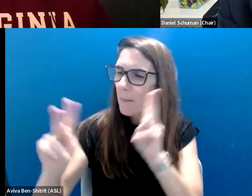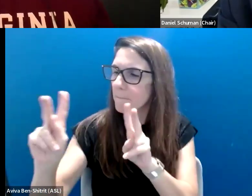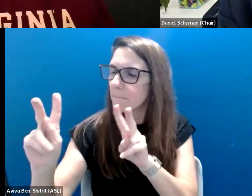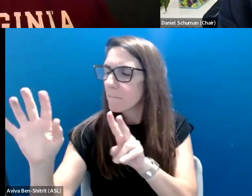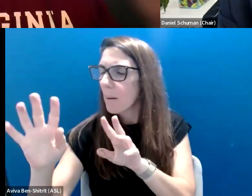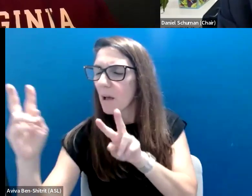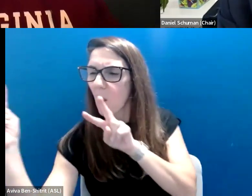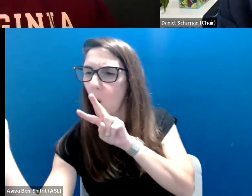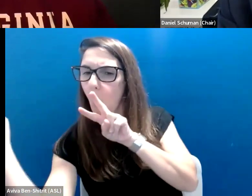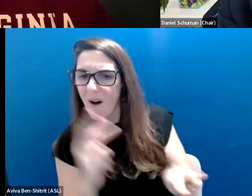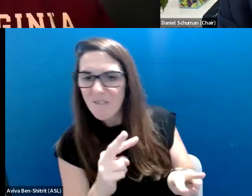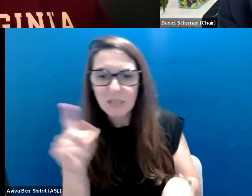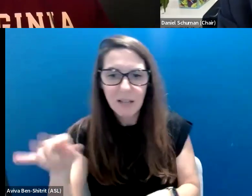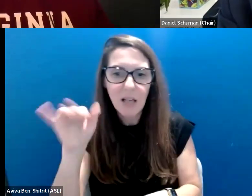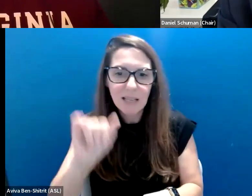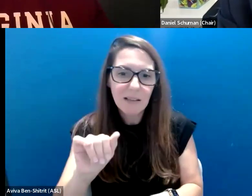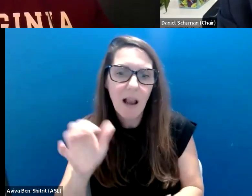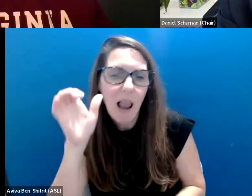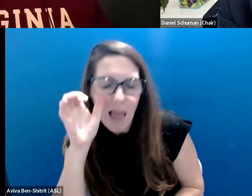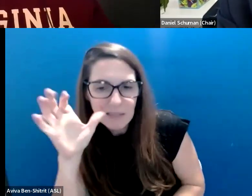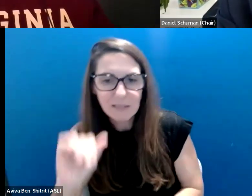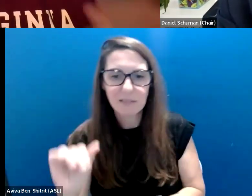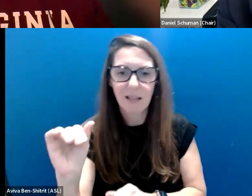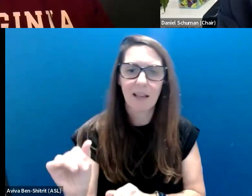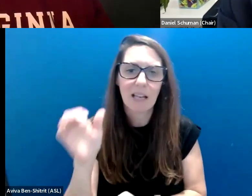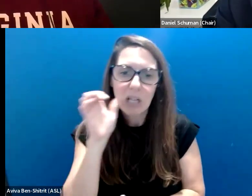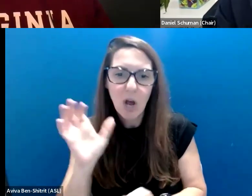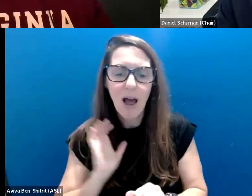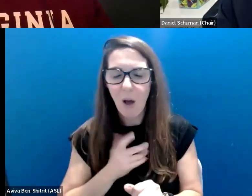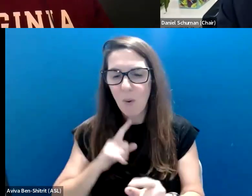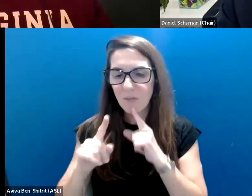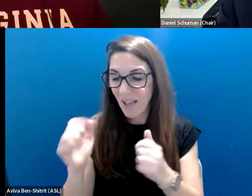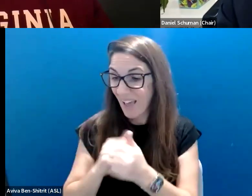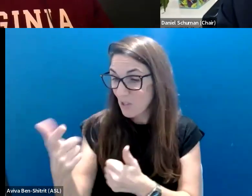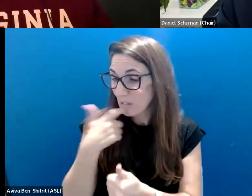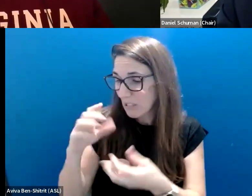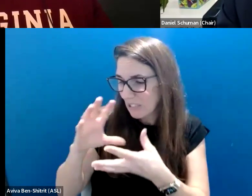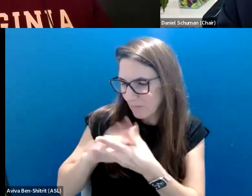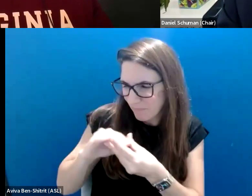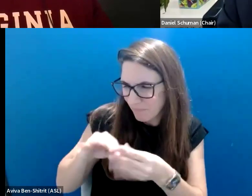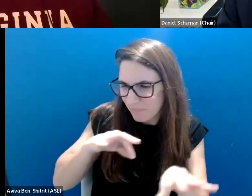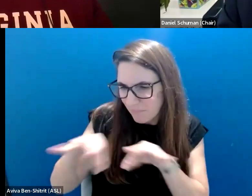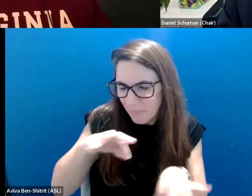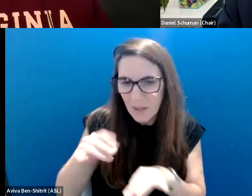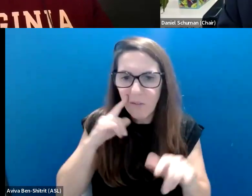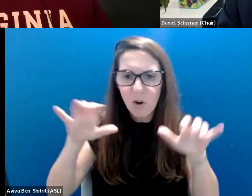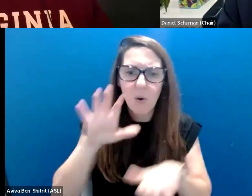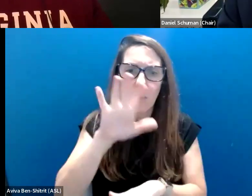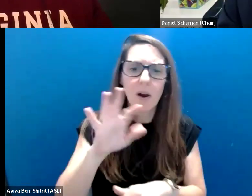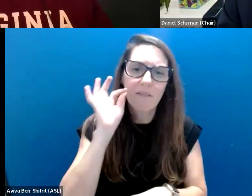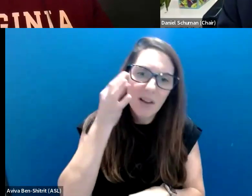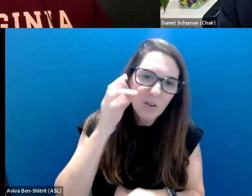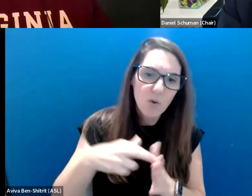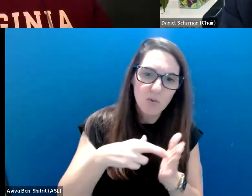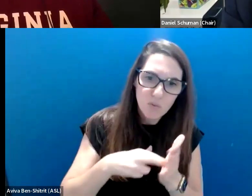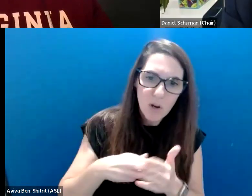for the public to listen in and hear the conversations that we're having. And I think that everything that you described, with respect to doing the Federal Register notice, with respect to